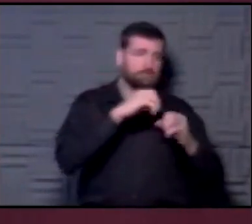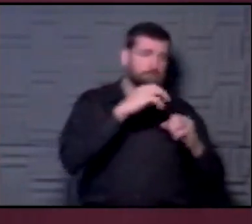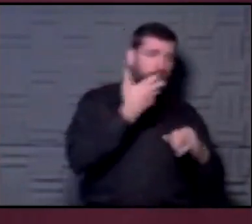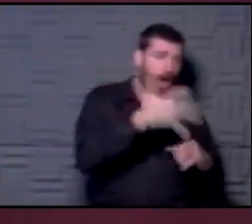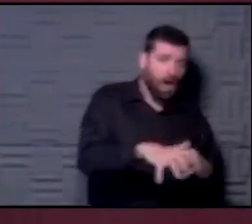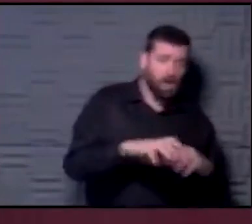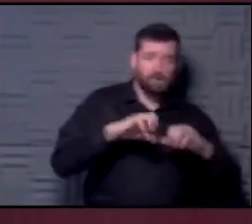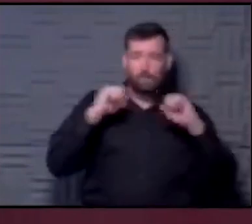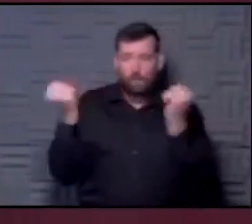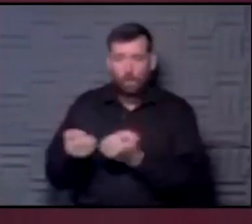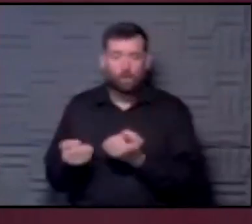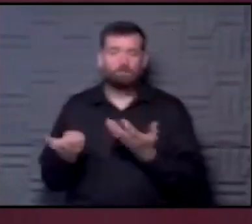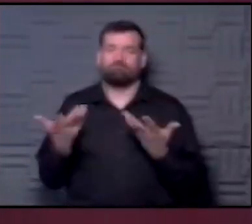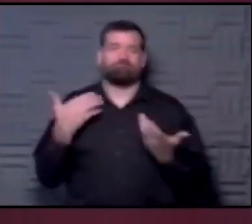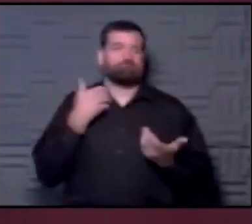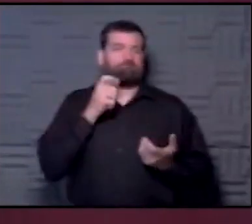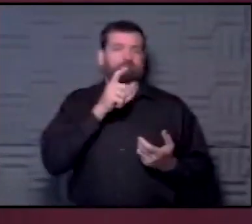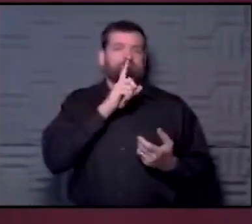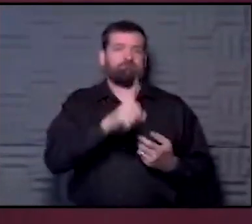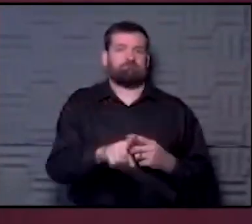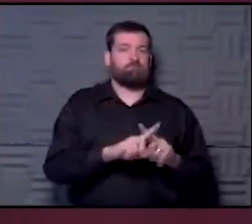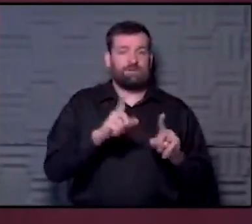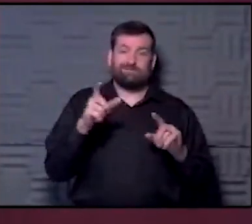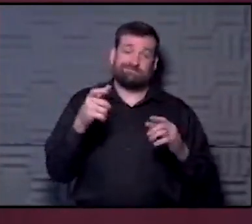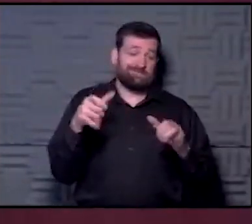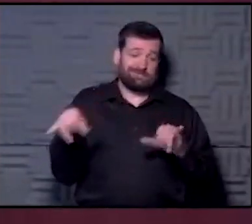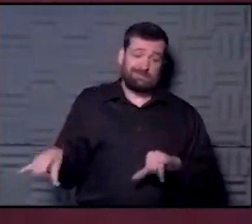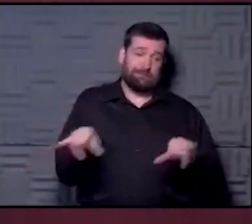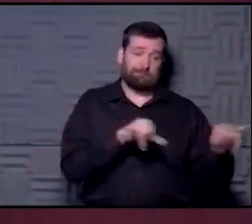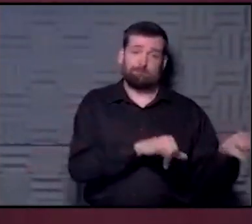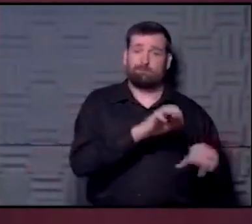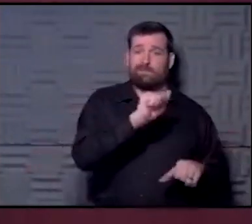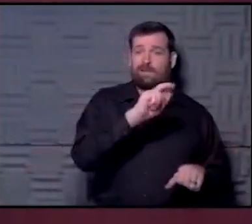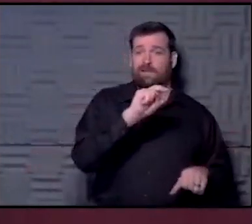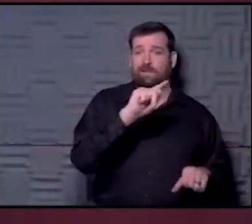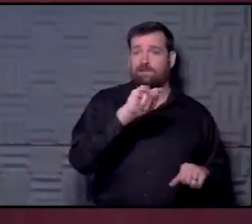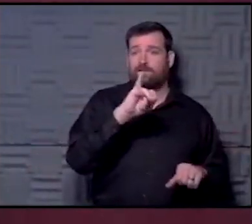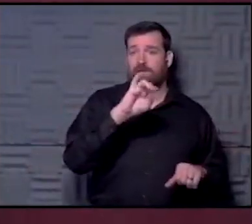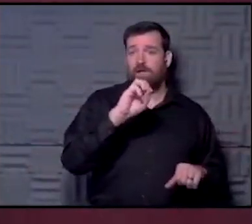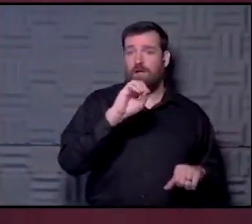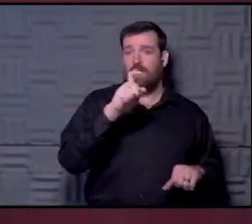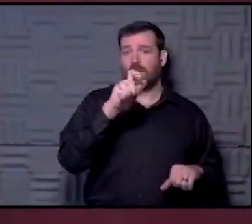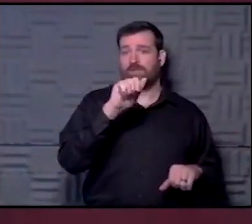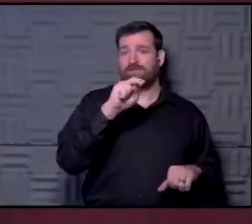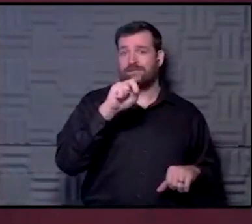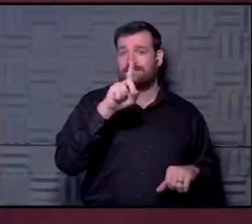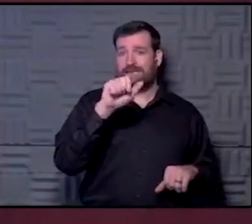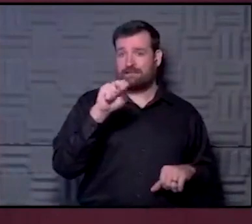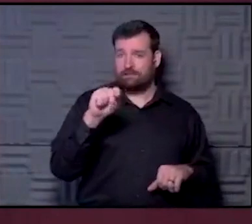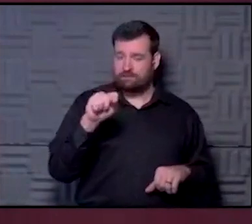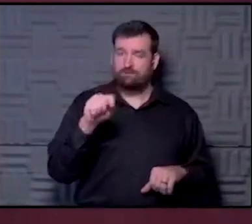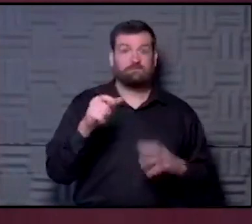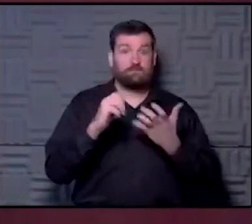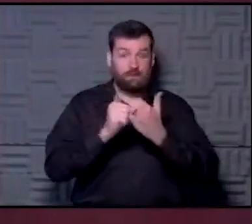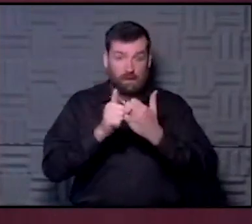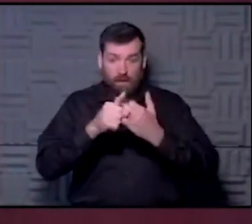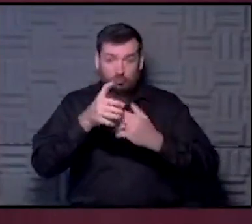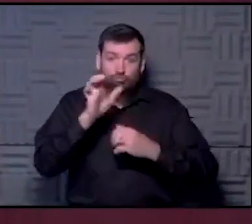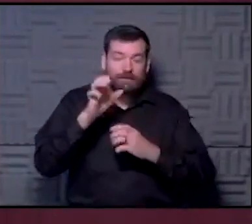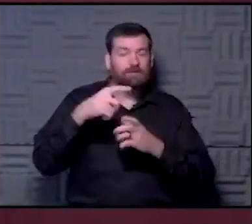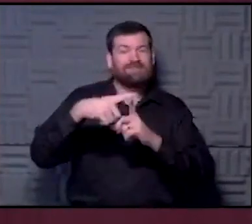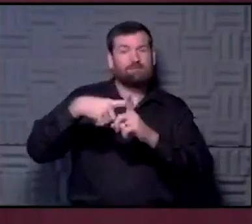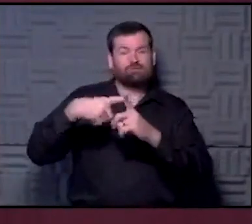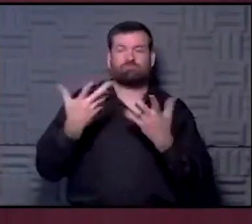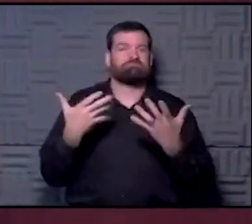but the properties remain the same. So it has that antioxidant regardless of how we drink it as far as the